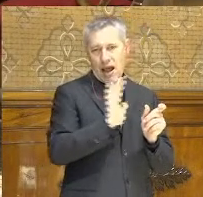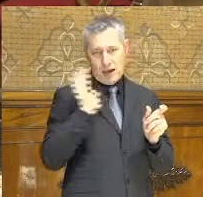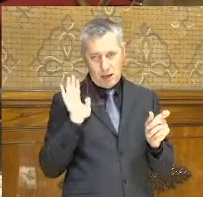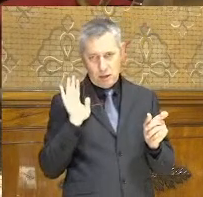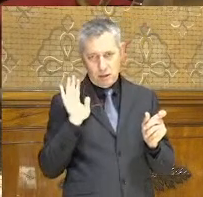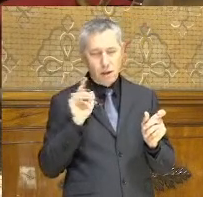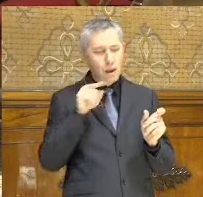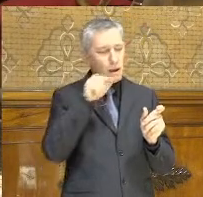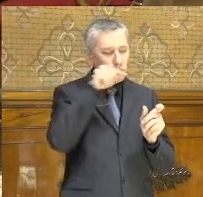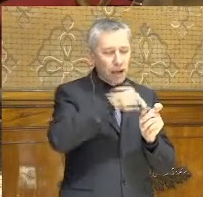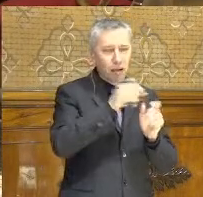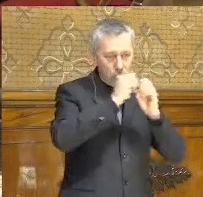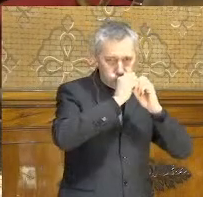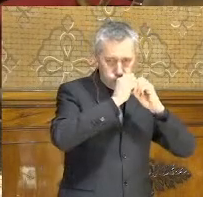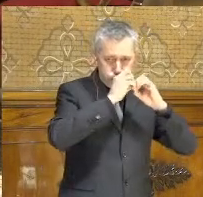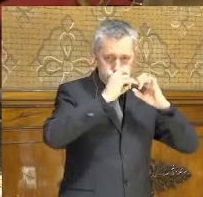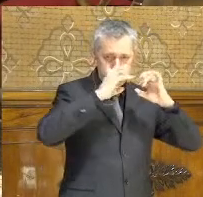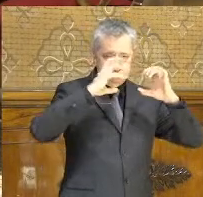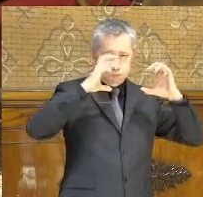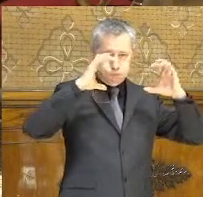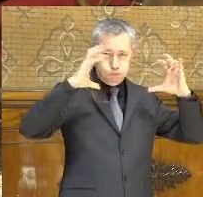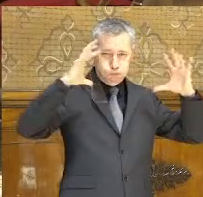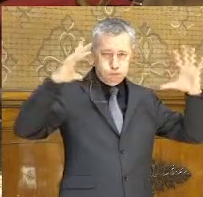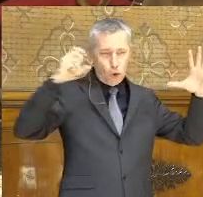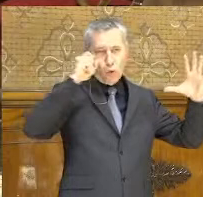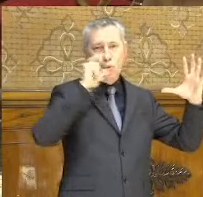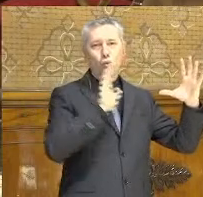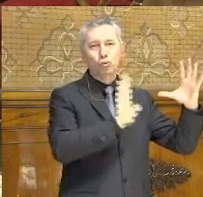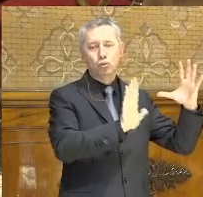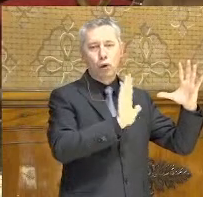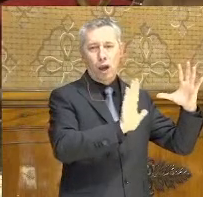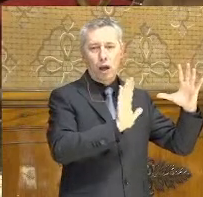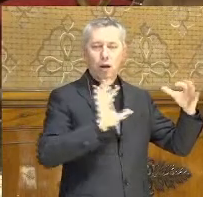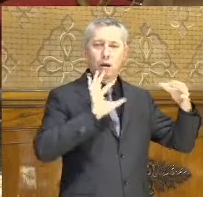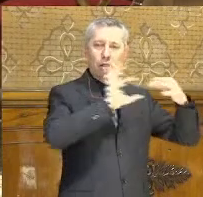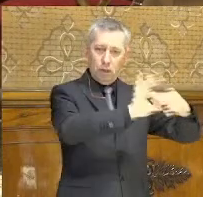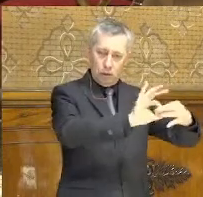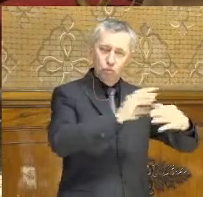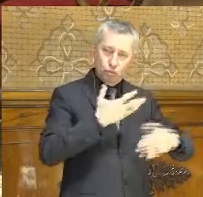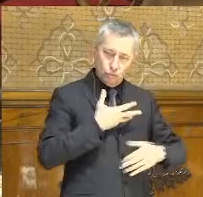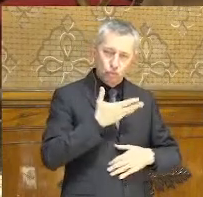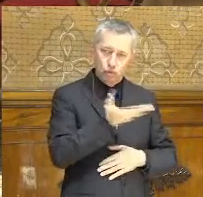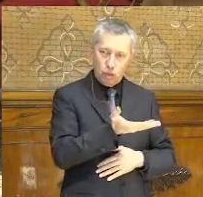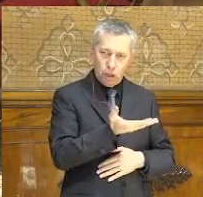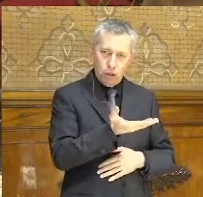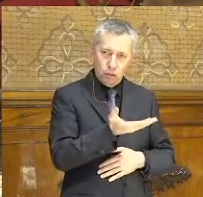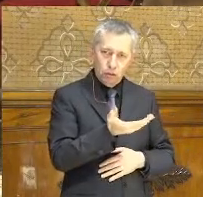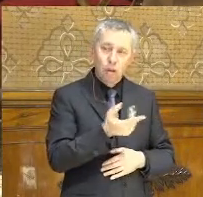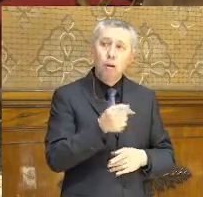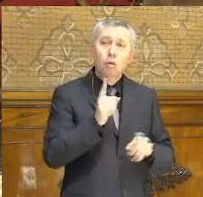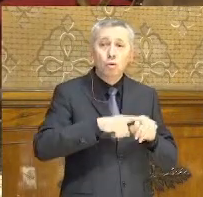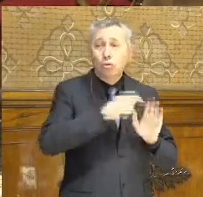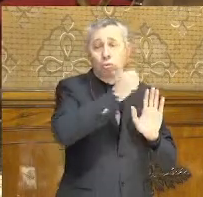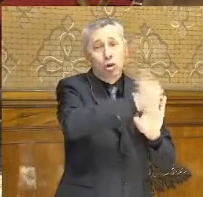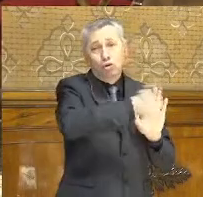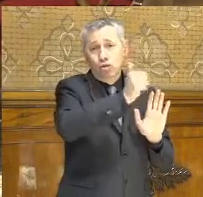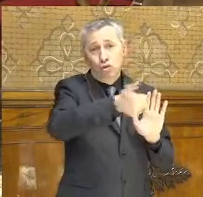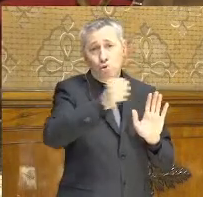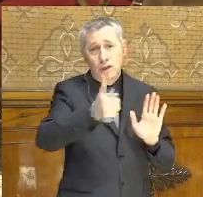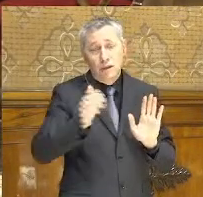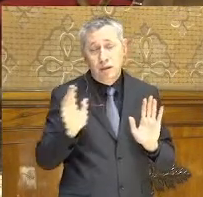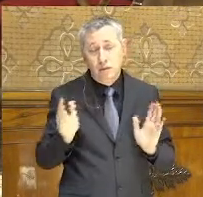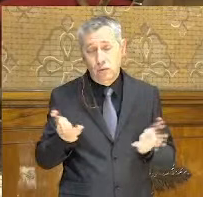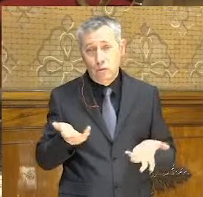that is absolutely essential to intersubjective, or what Levinas would